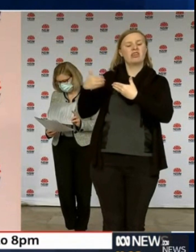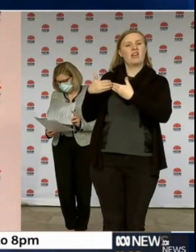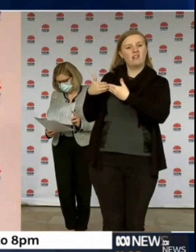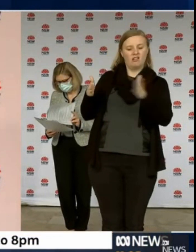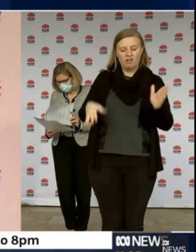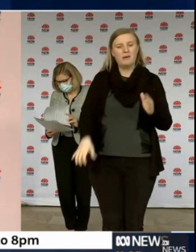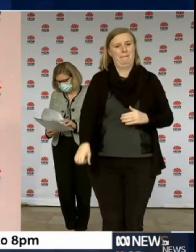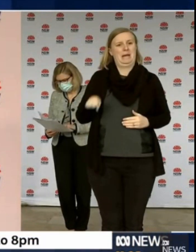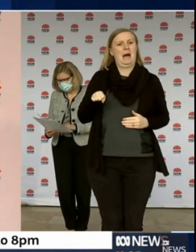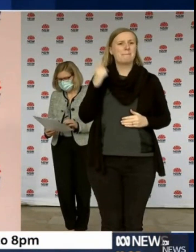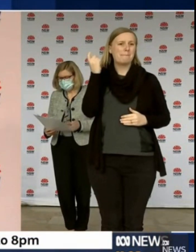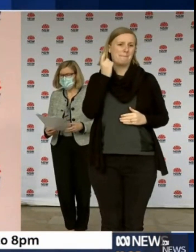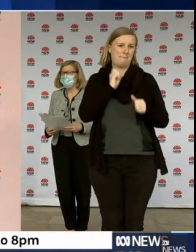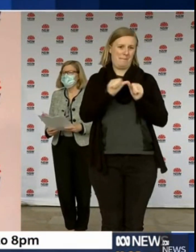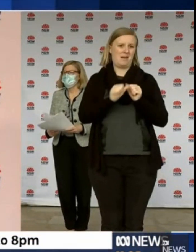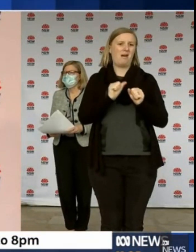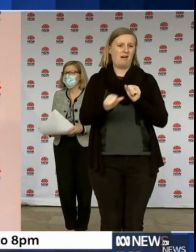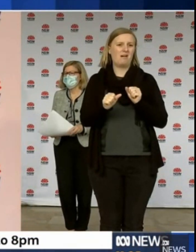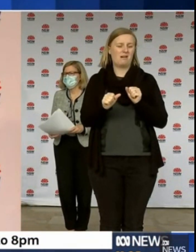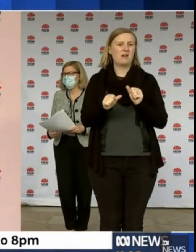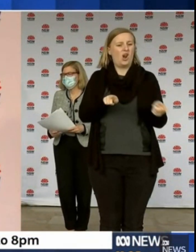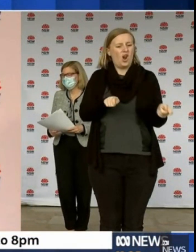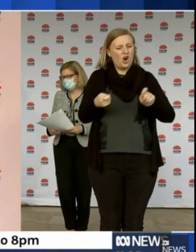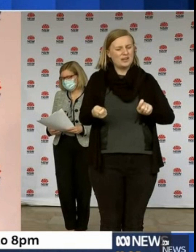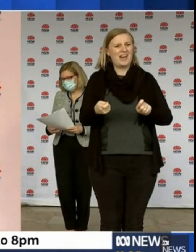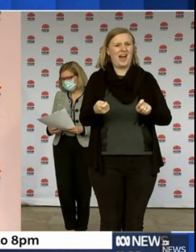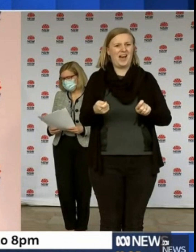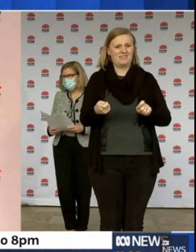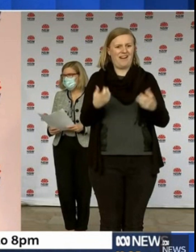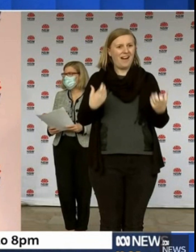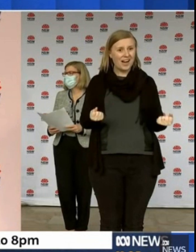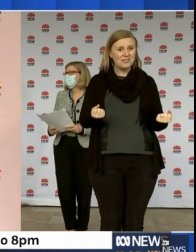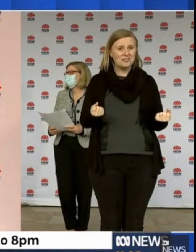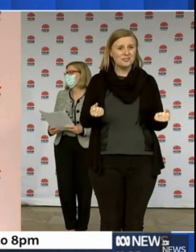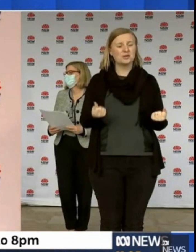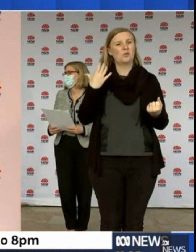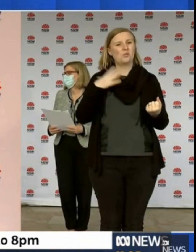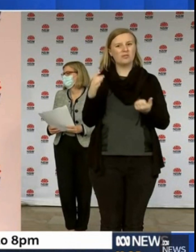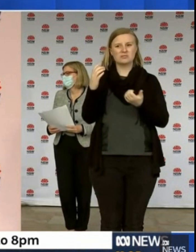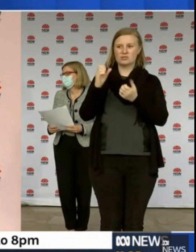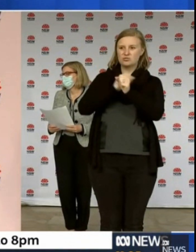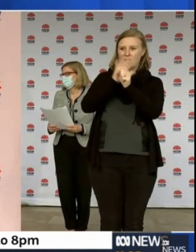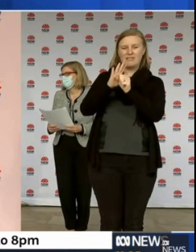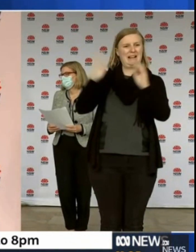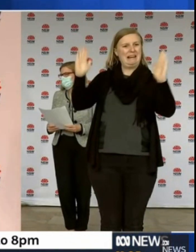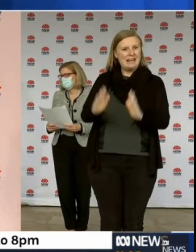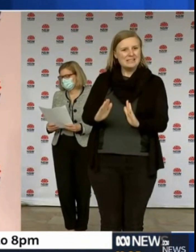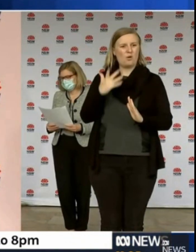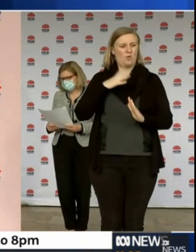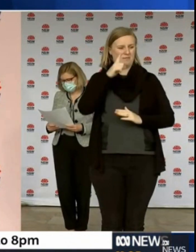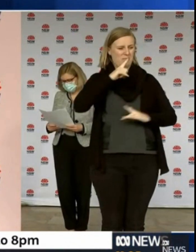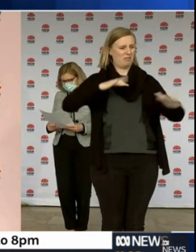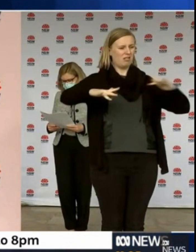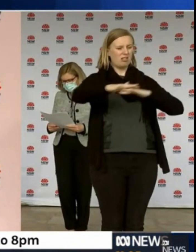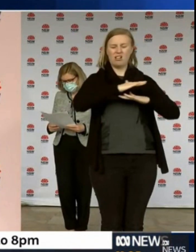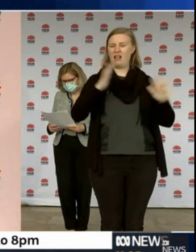opportunities, because for the lockdown to have effect and for us to manage the situation in the desired time frame we've set ourselves, it's really important for